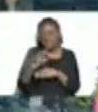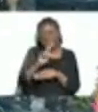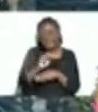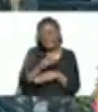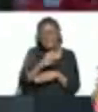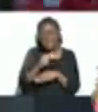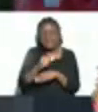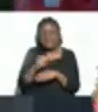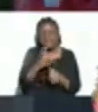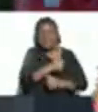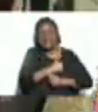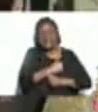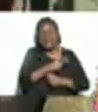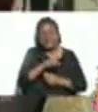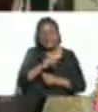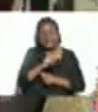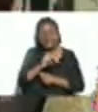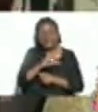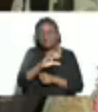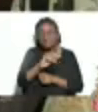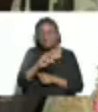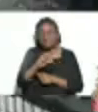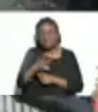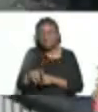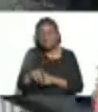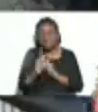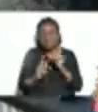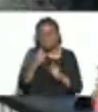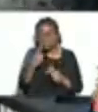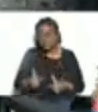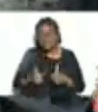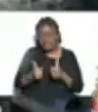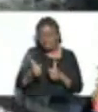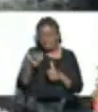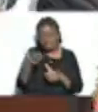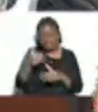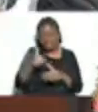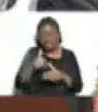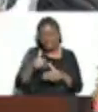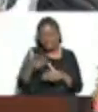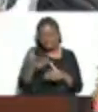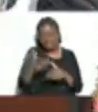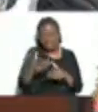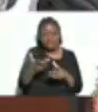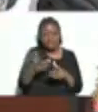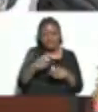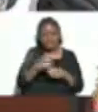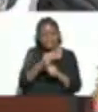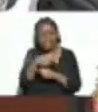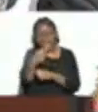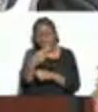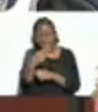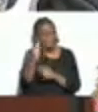Canada. Vancouver, people who live in Vancouver, their demographics are just the perfect demographic of the